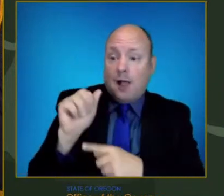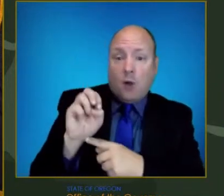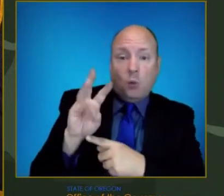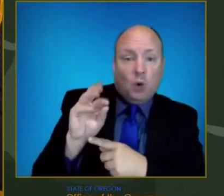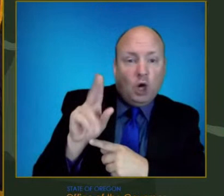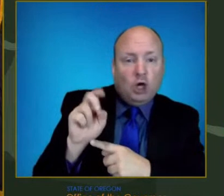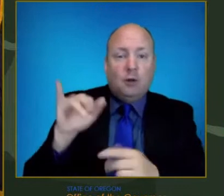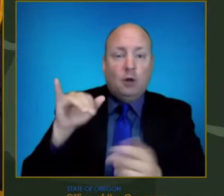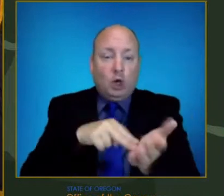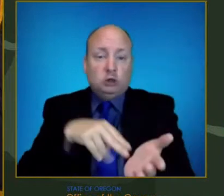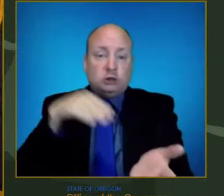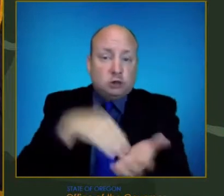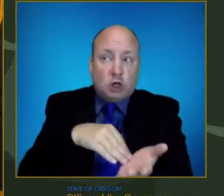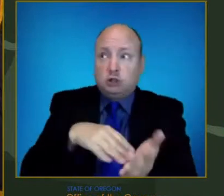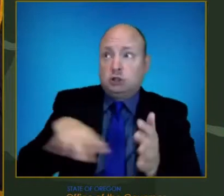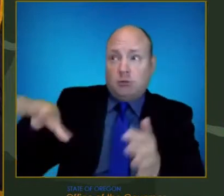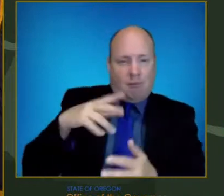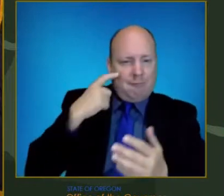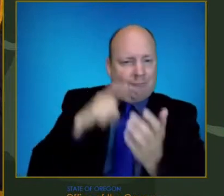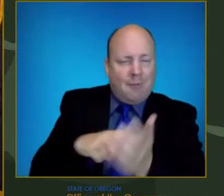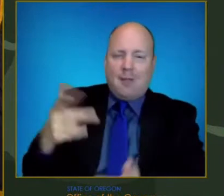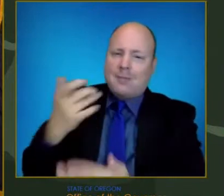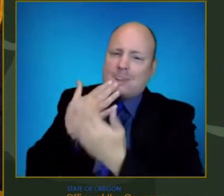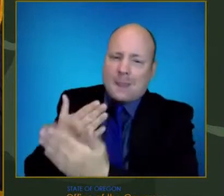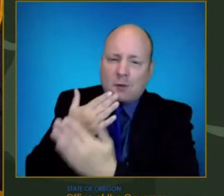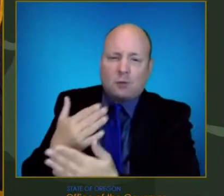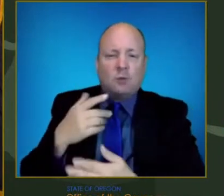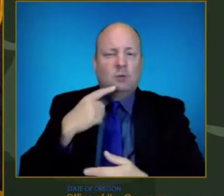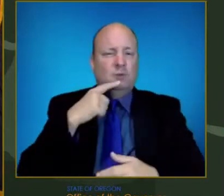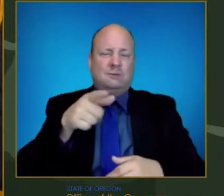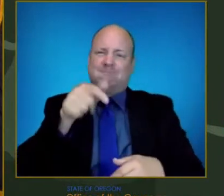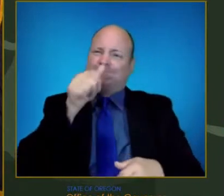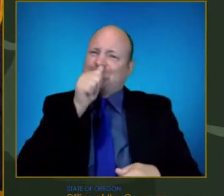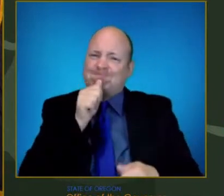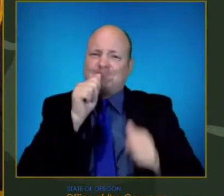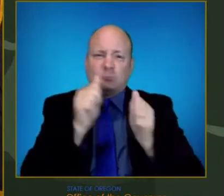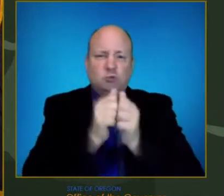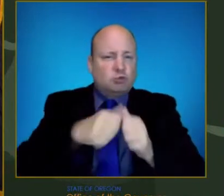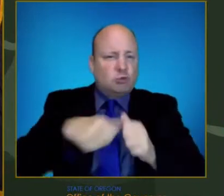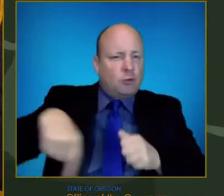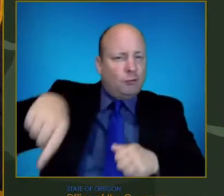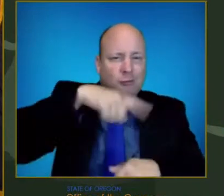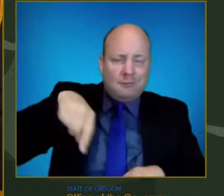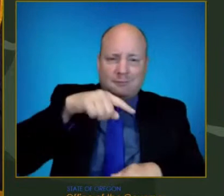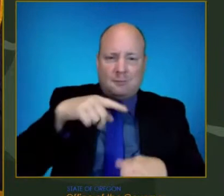we always do, together. Over to you, Director Banks.